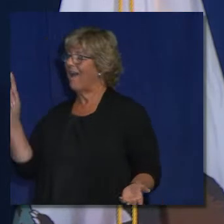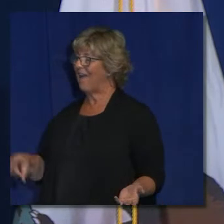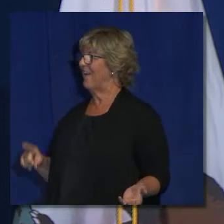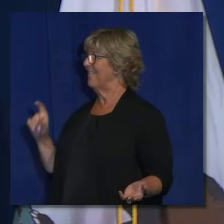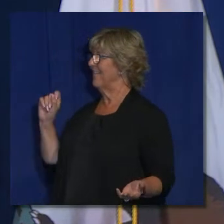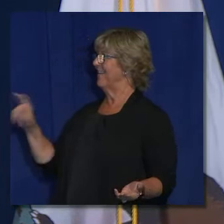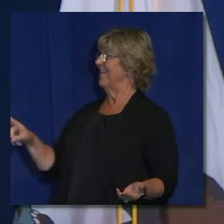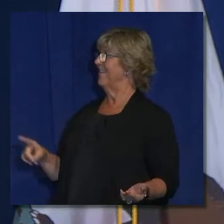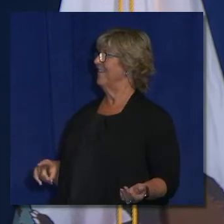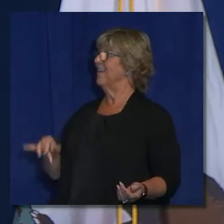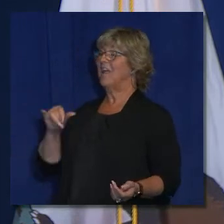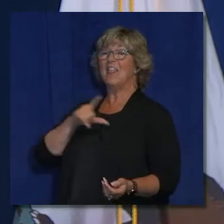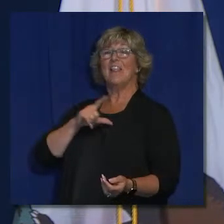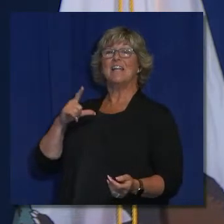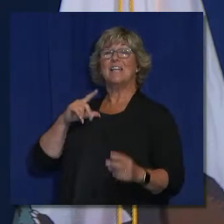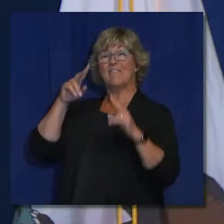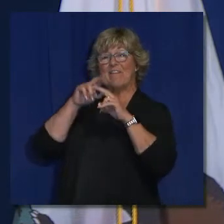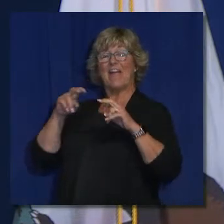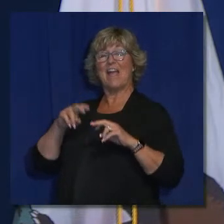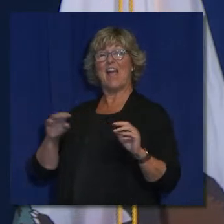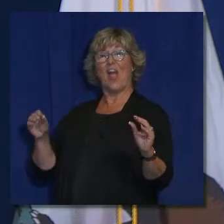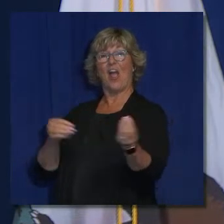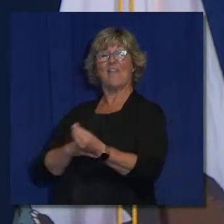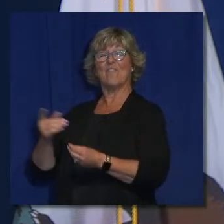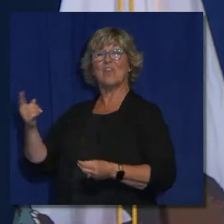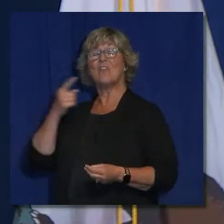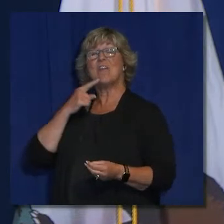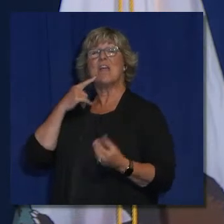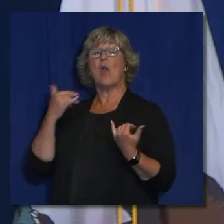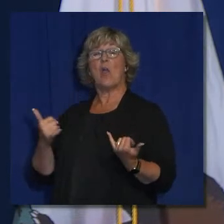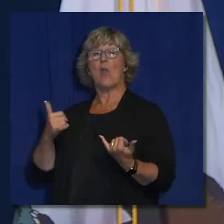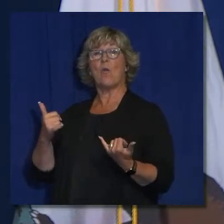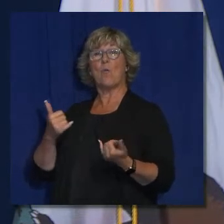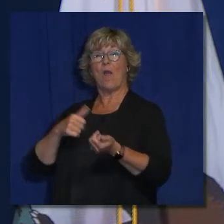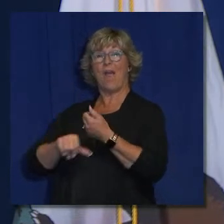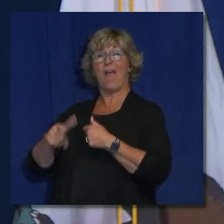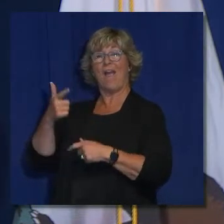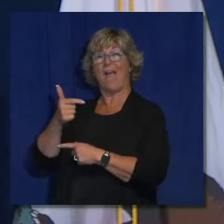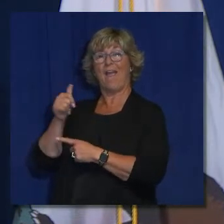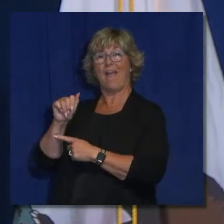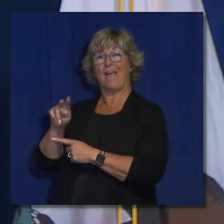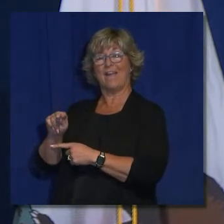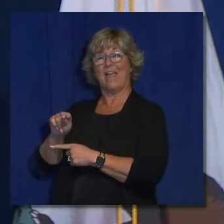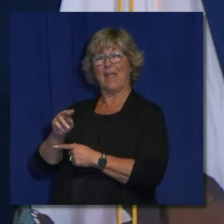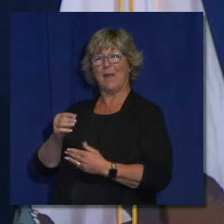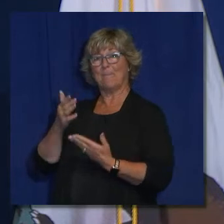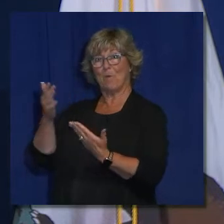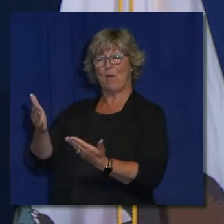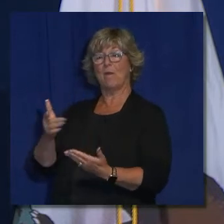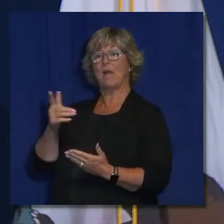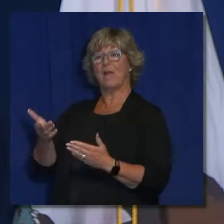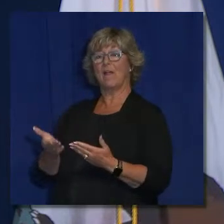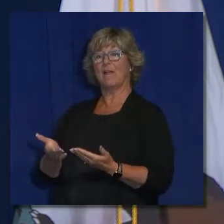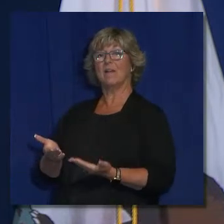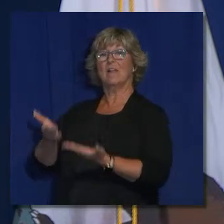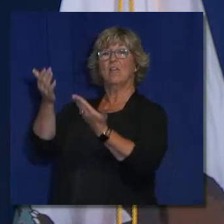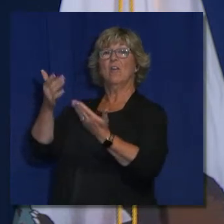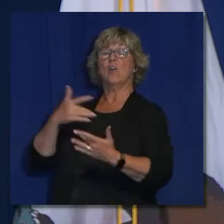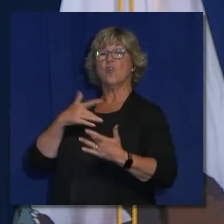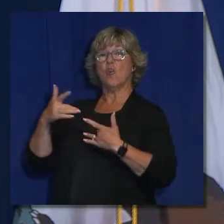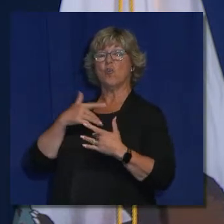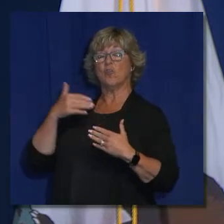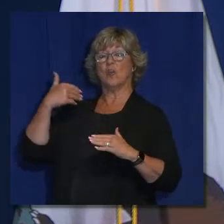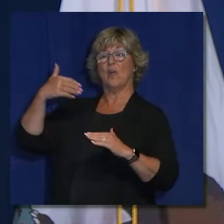anyway. The Legislative Analyst Office, I know you said that right now we're under GAN, under this current proposal. Correct. They've raised concerns that